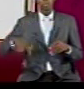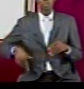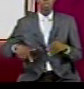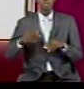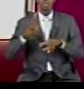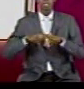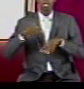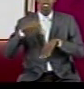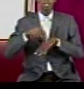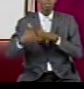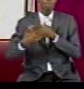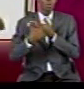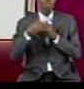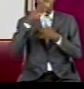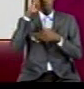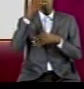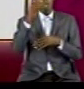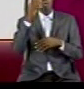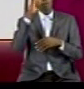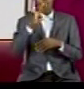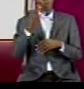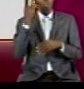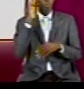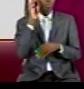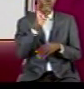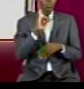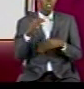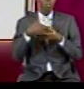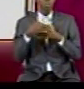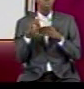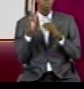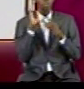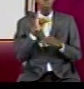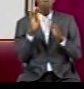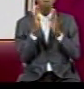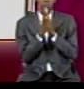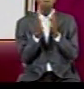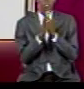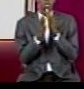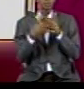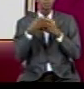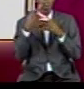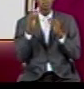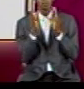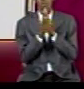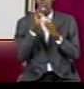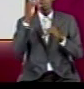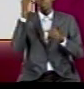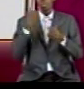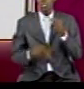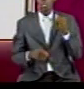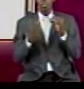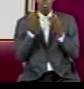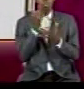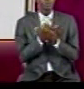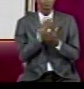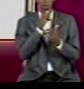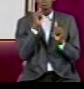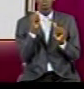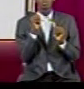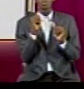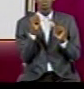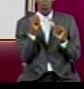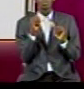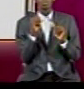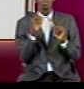God was preaching, after the preaching, he started praying. Immediately after the prayer, the last amen. I wasn't even specific on